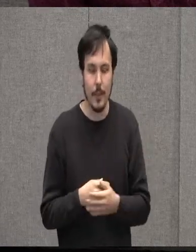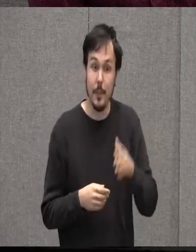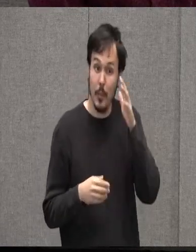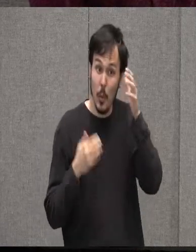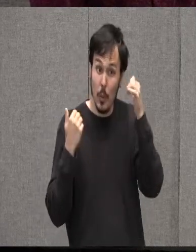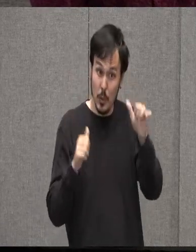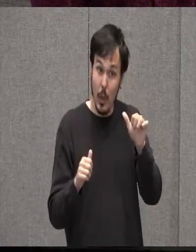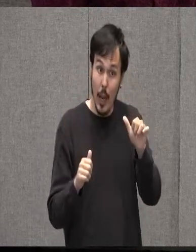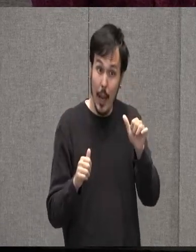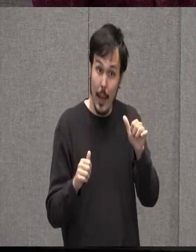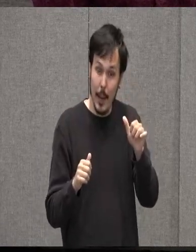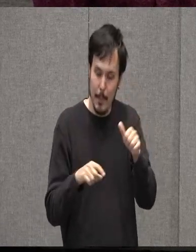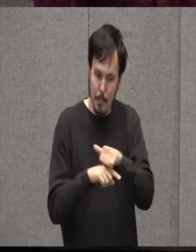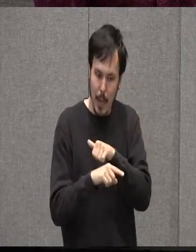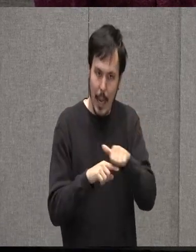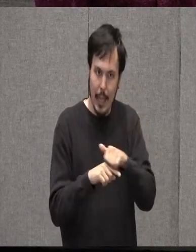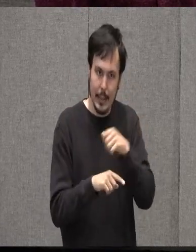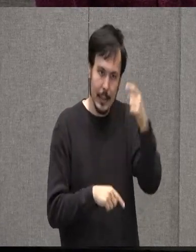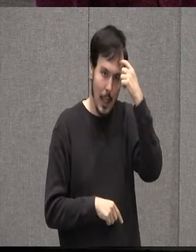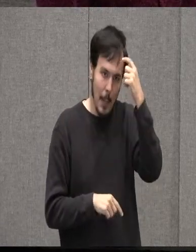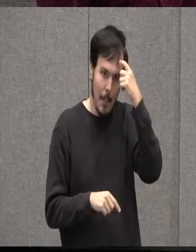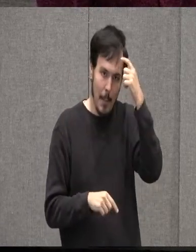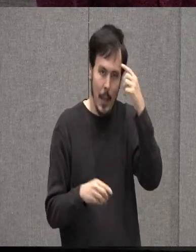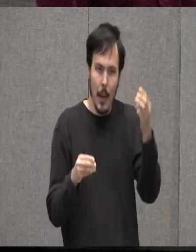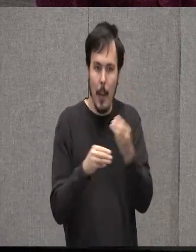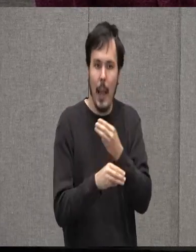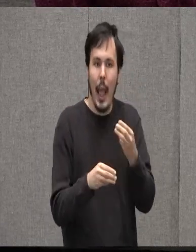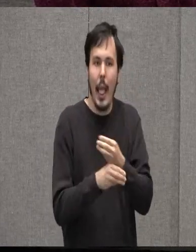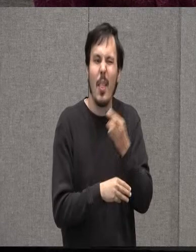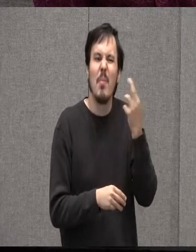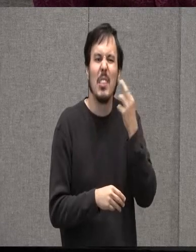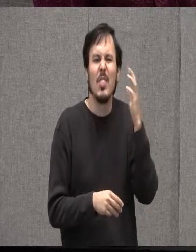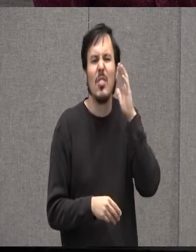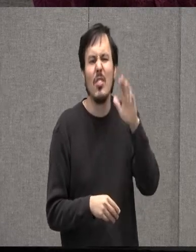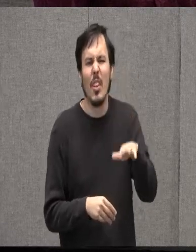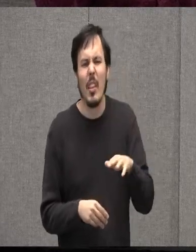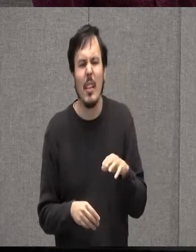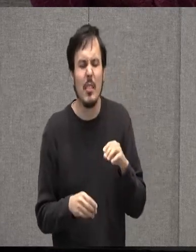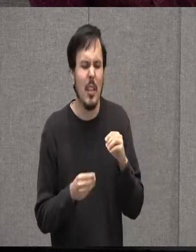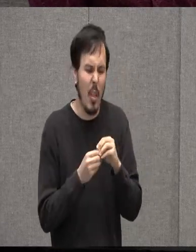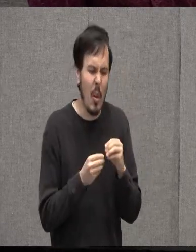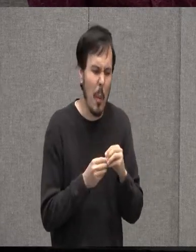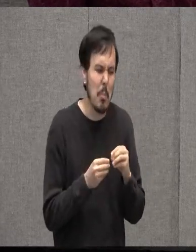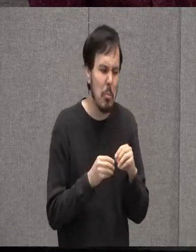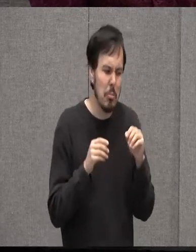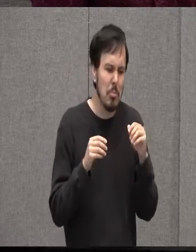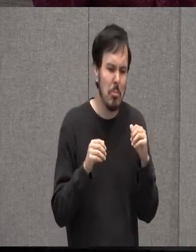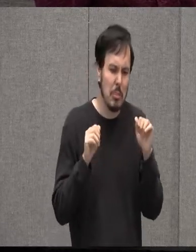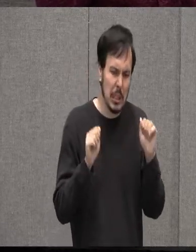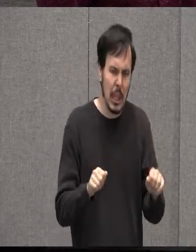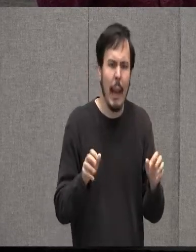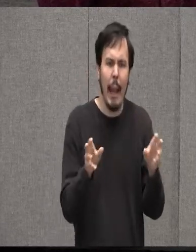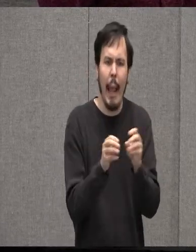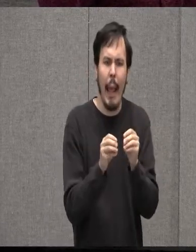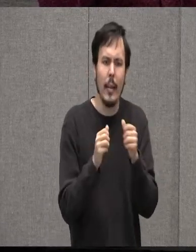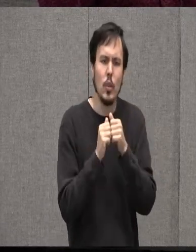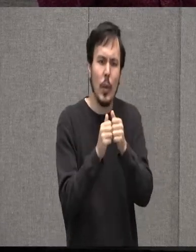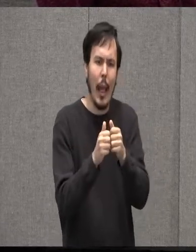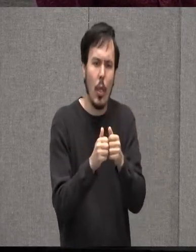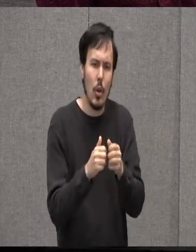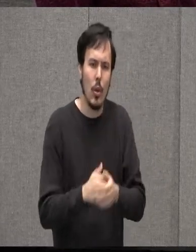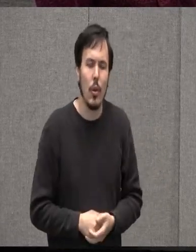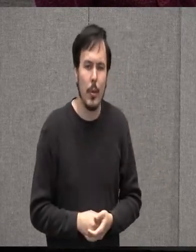is to get to the total of 10,000. And you do that by rolling the dice, and there are point values. So if I roll a 1 on